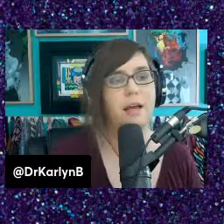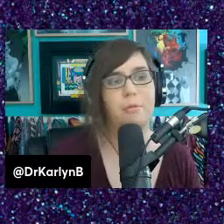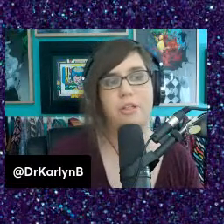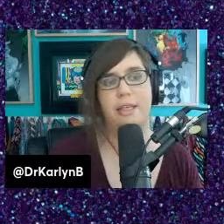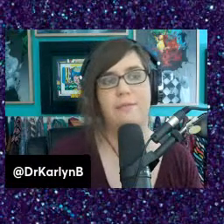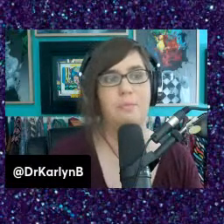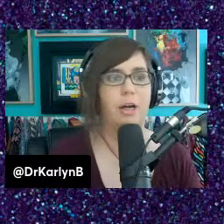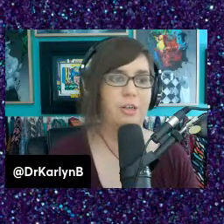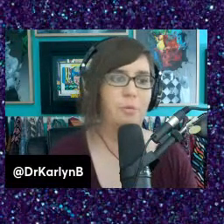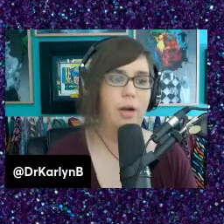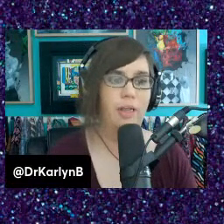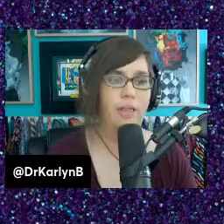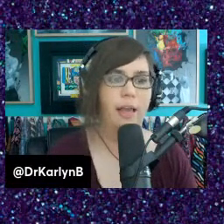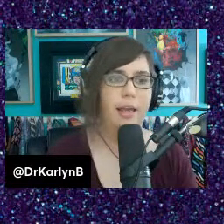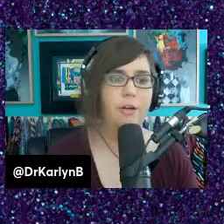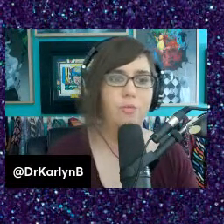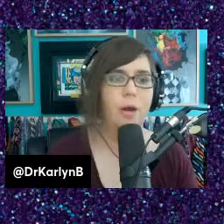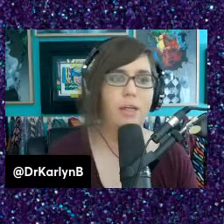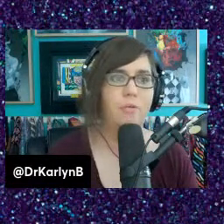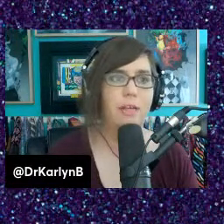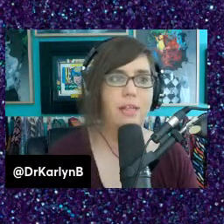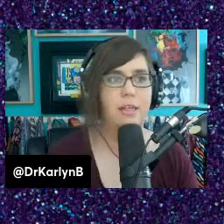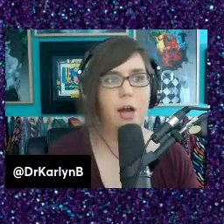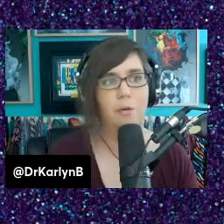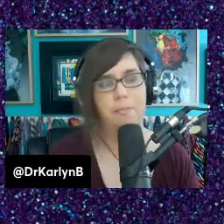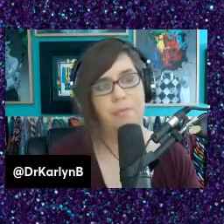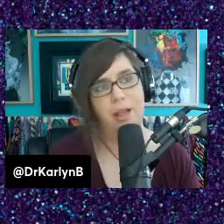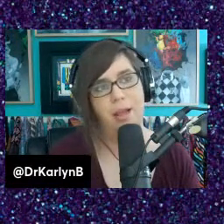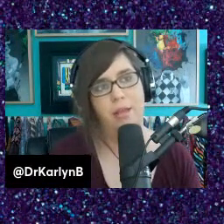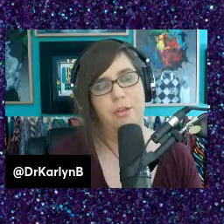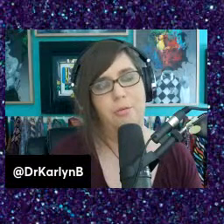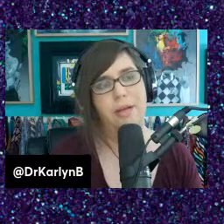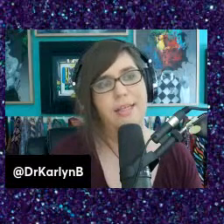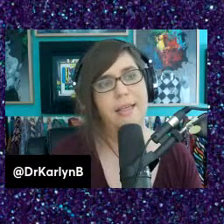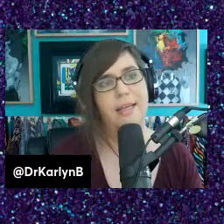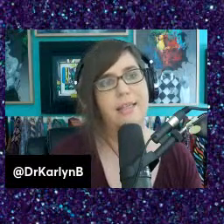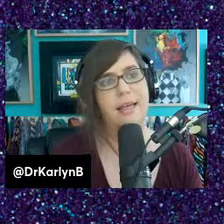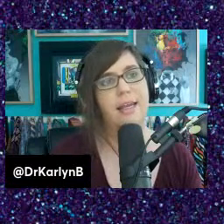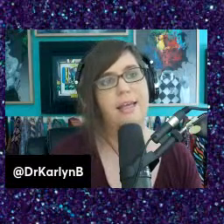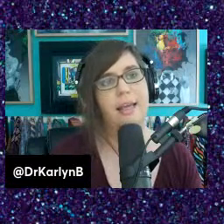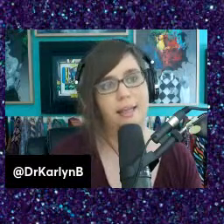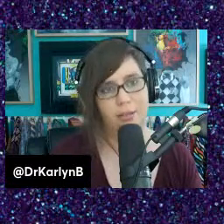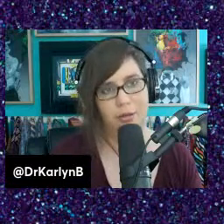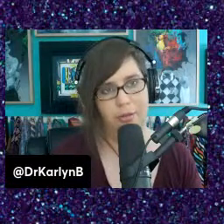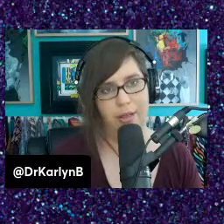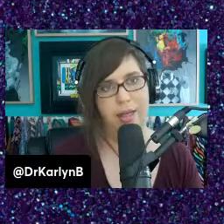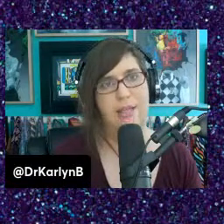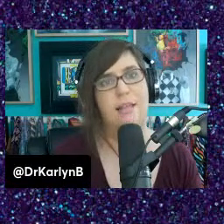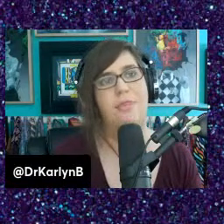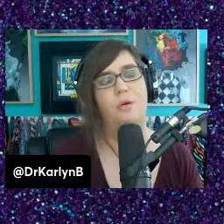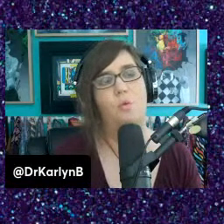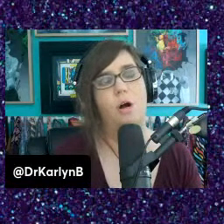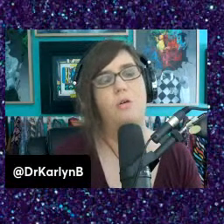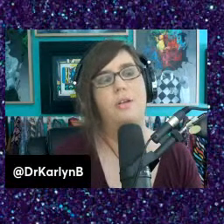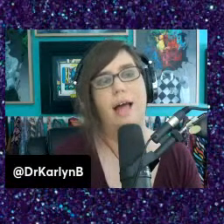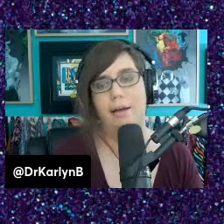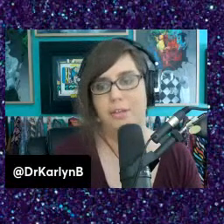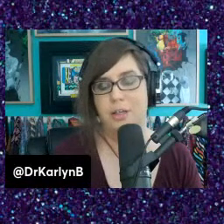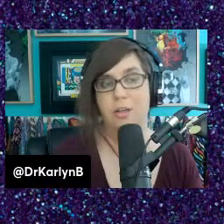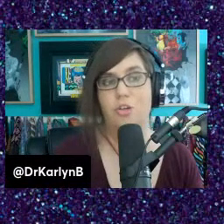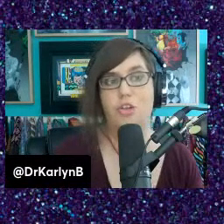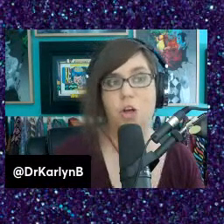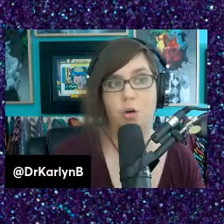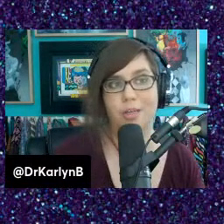terms of perceived oppression points. Here's what you need to know. The reason he's getting canceled is that the woke